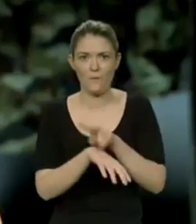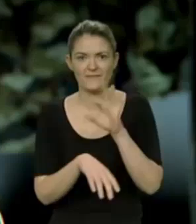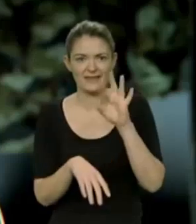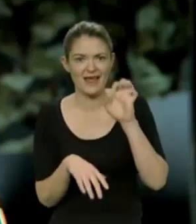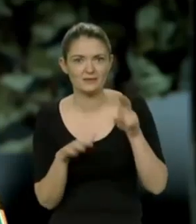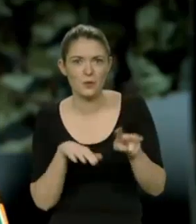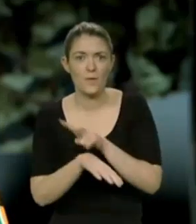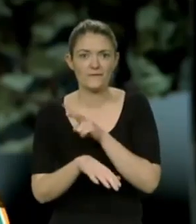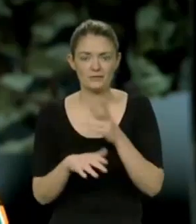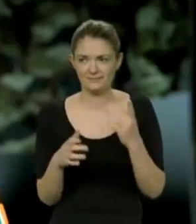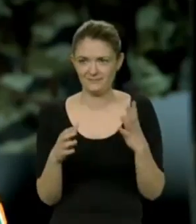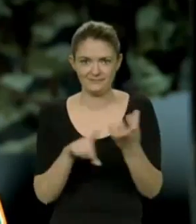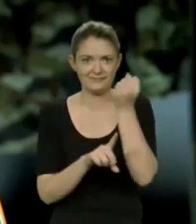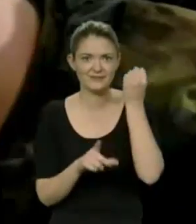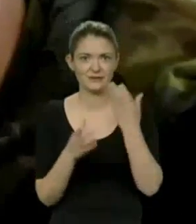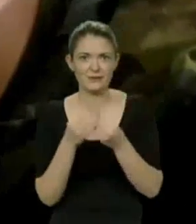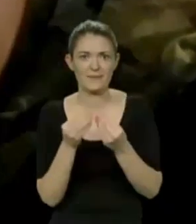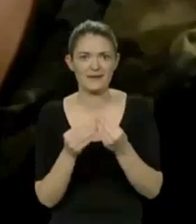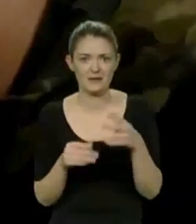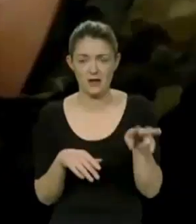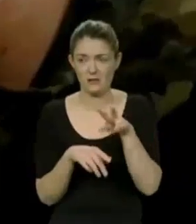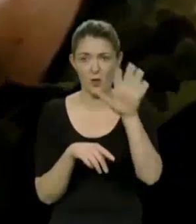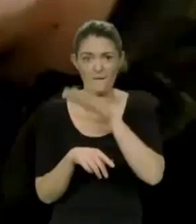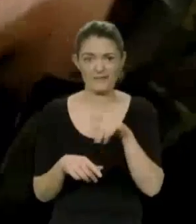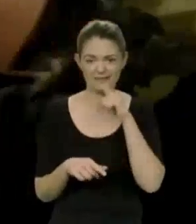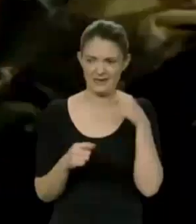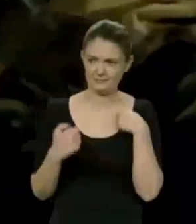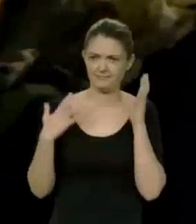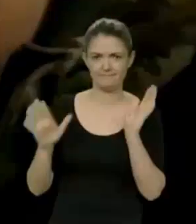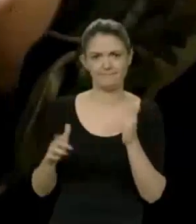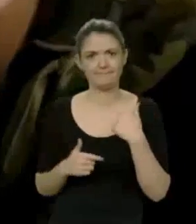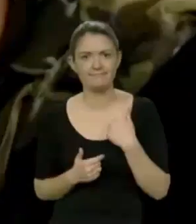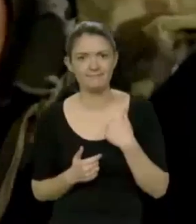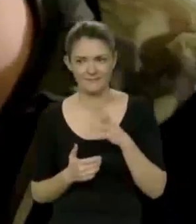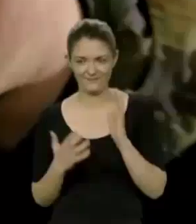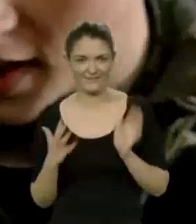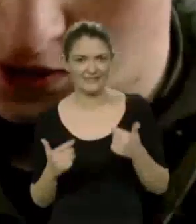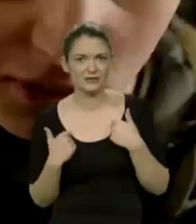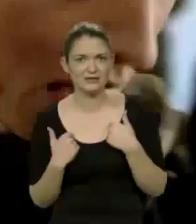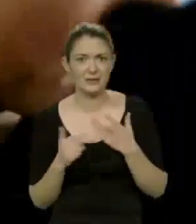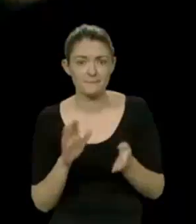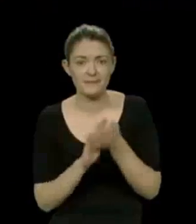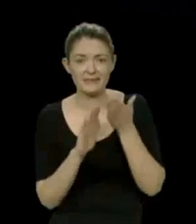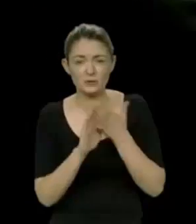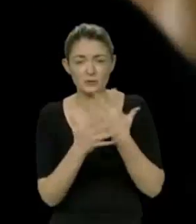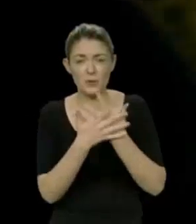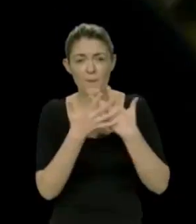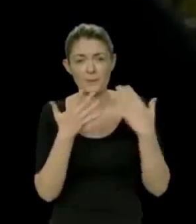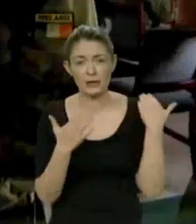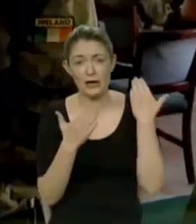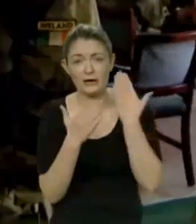that not many people in the country can say they've actually done. You're building up so much for it, and when you're there, you think it's never going to end.